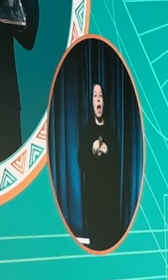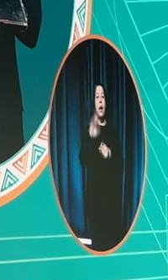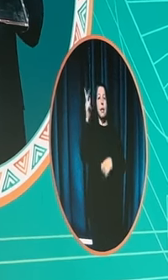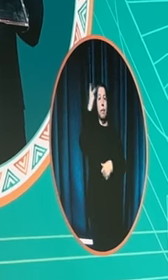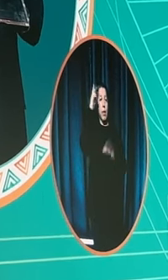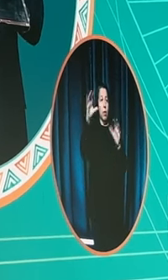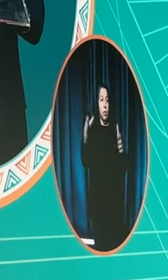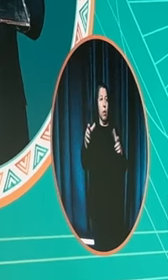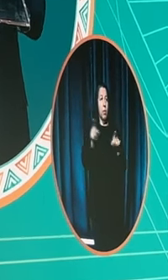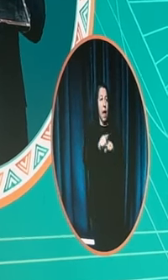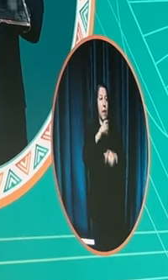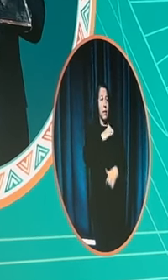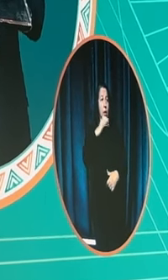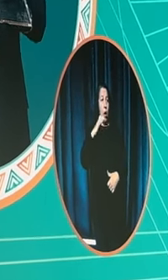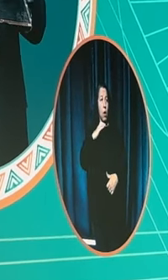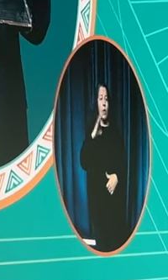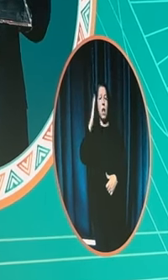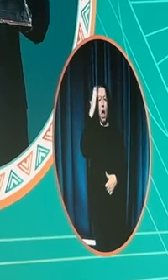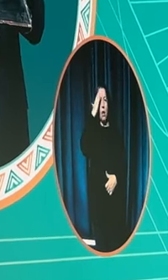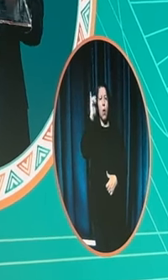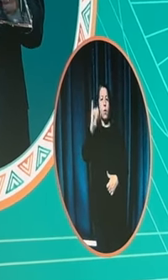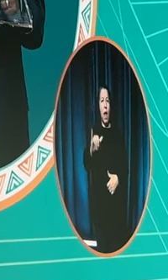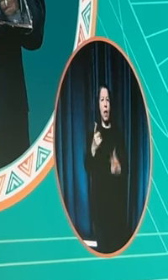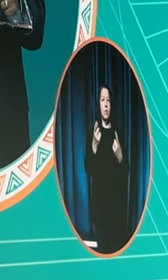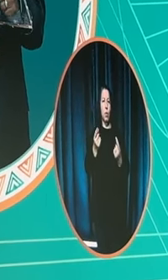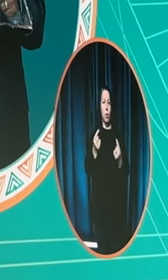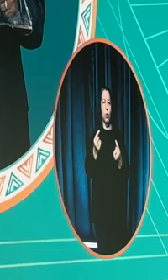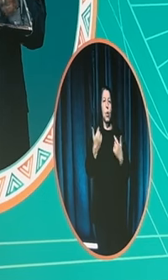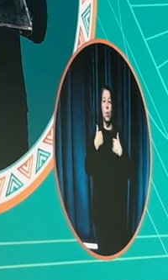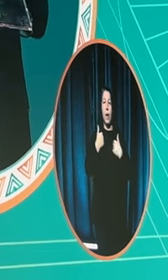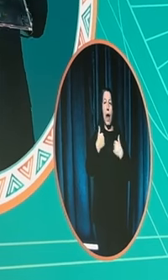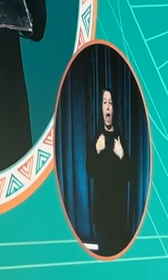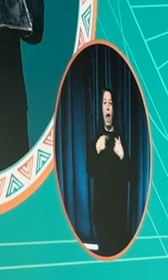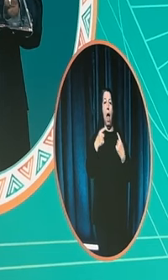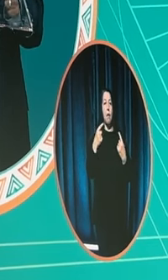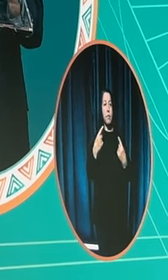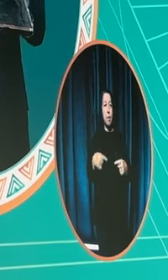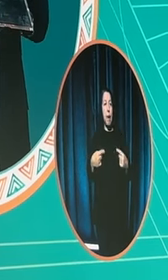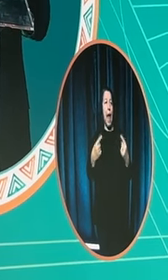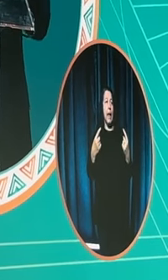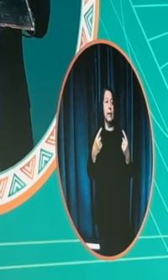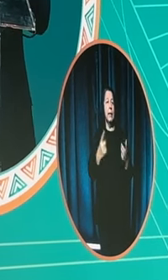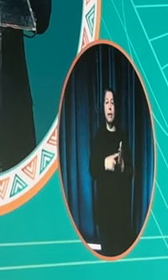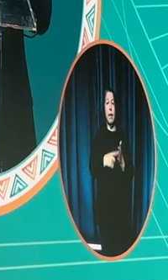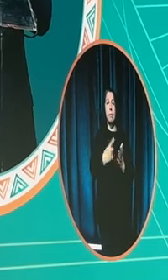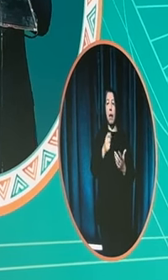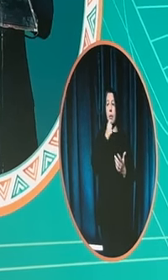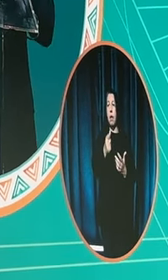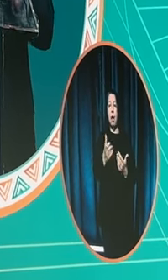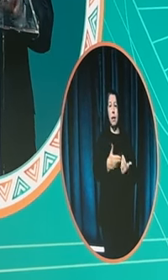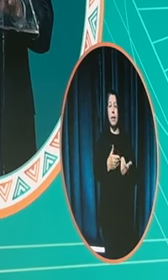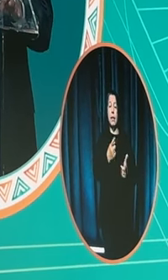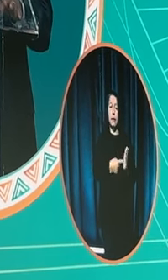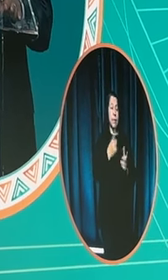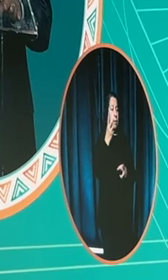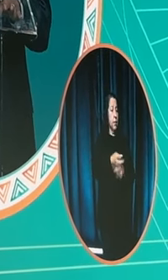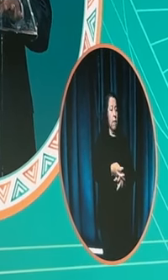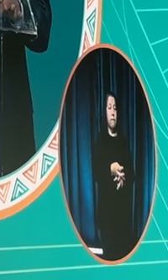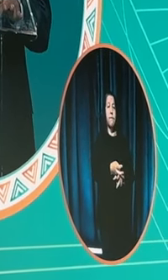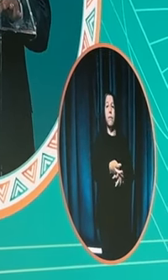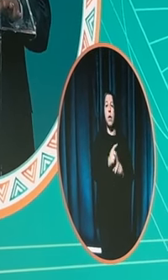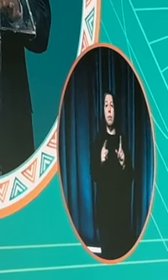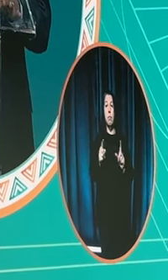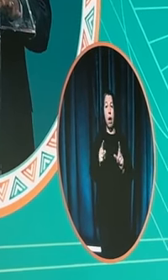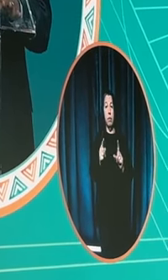know, that's what we do. We have debates. They're not always easy. Sometimes they're tough. But here's the thing, you know,